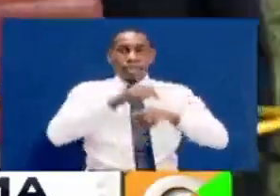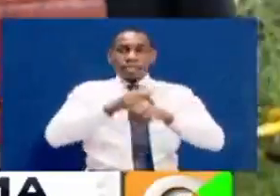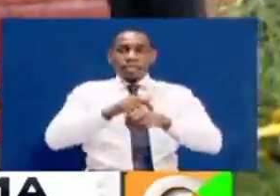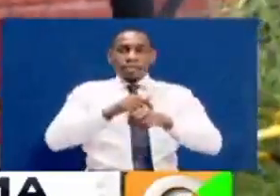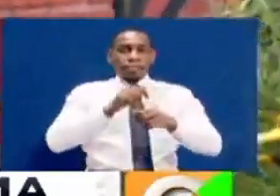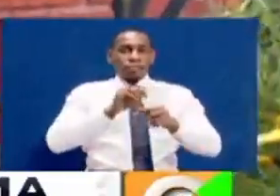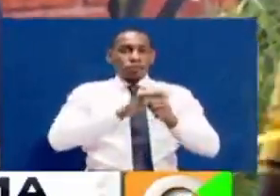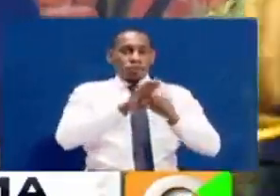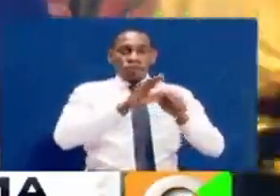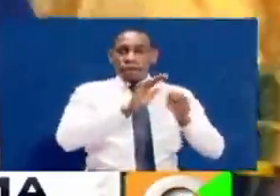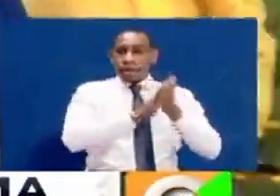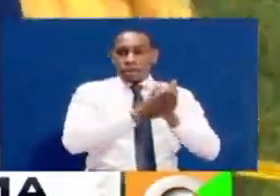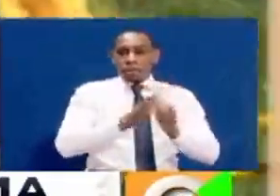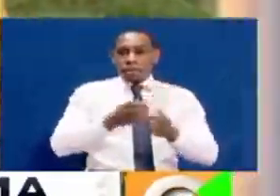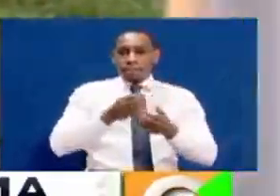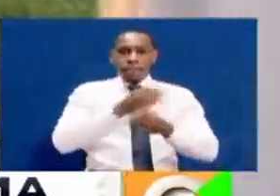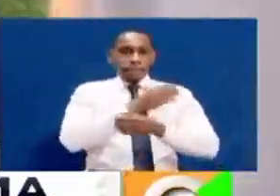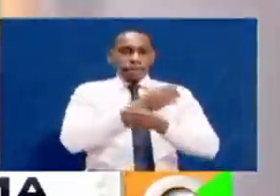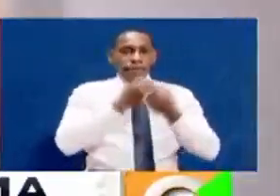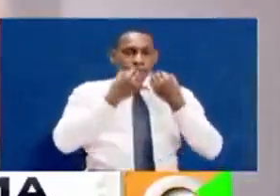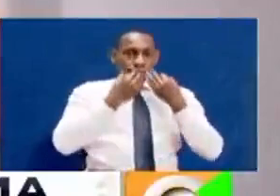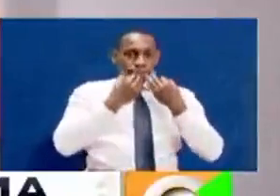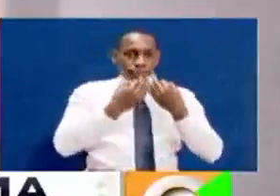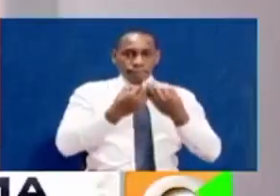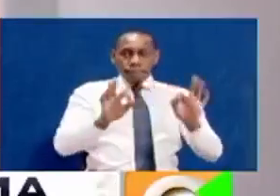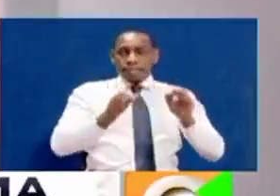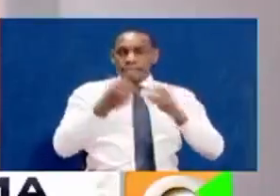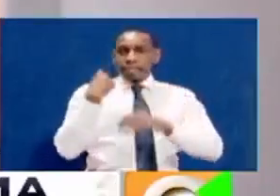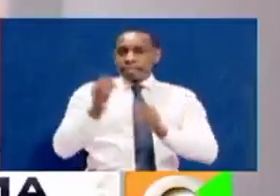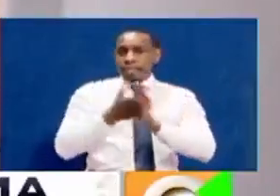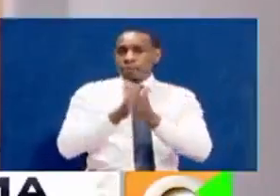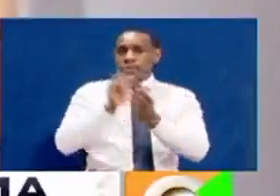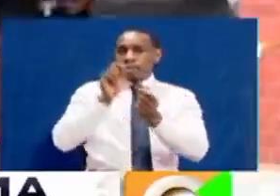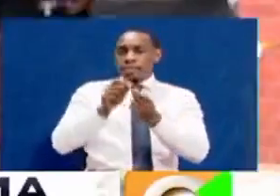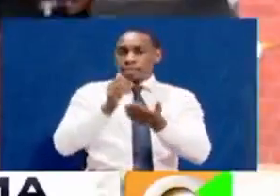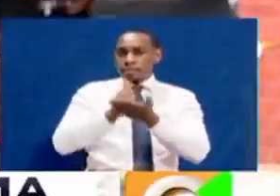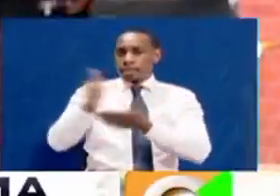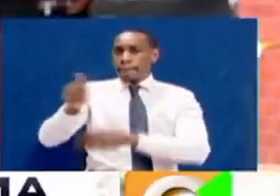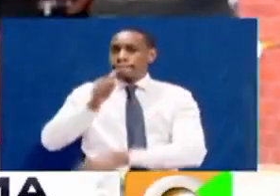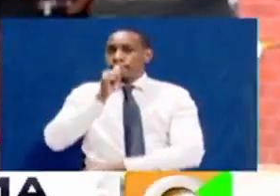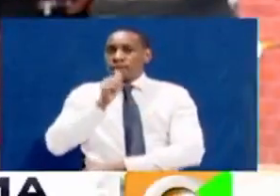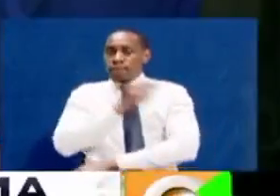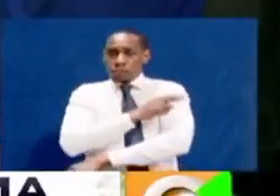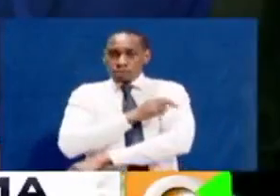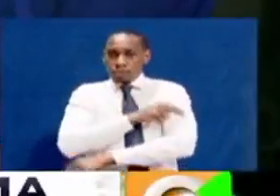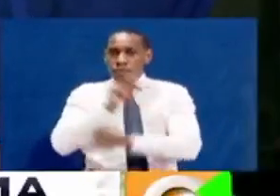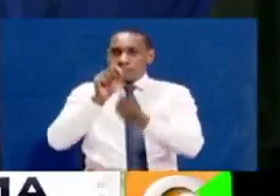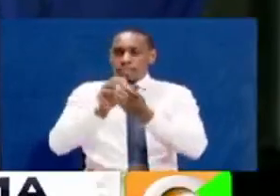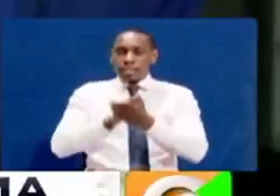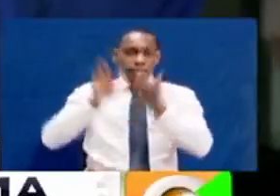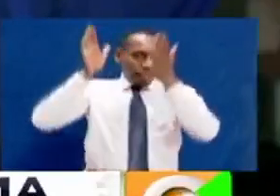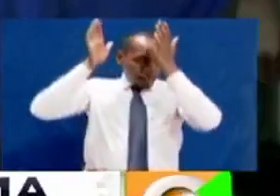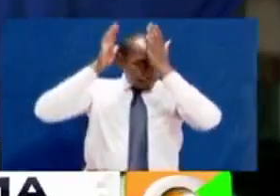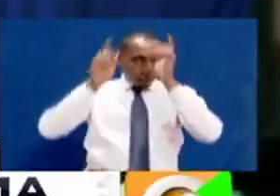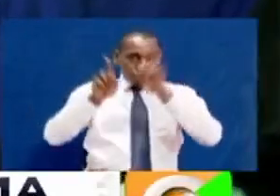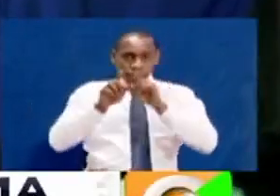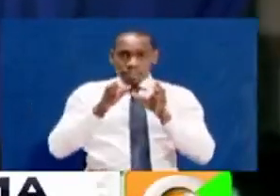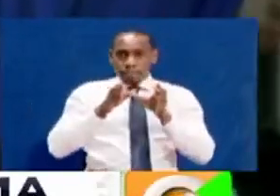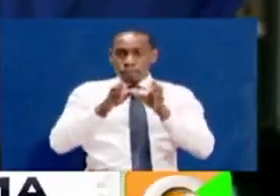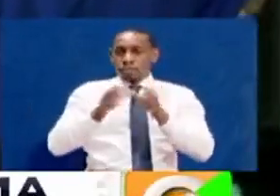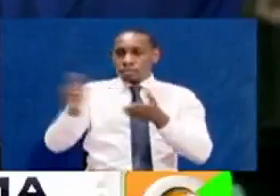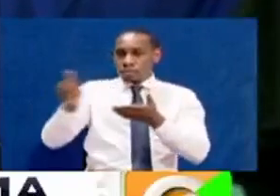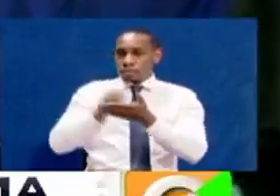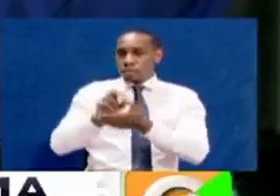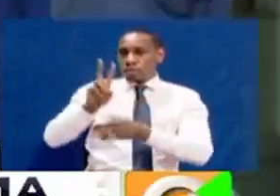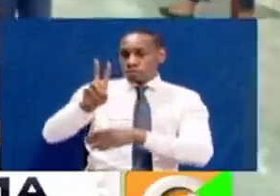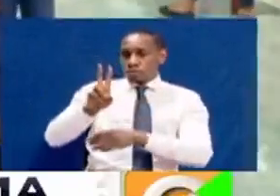COVID-19 free were released yesterday without any tests. She has had to take them to a private facility for testing. The bishop was also forced to house